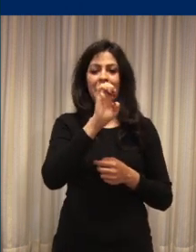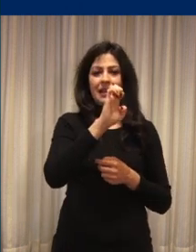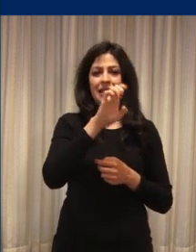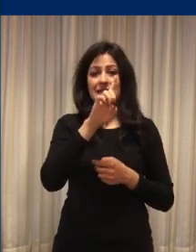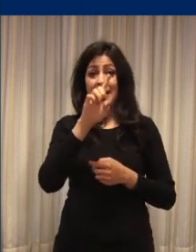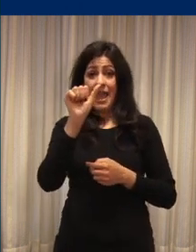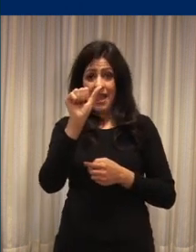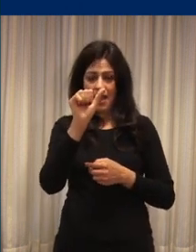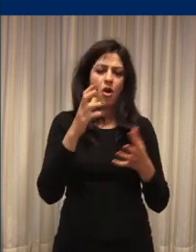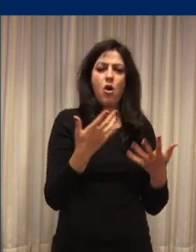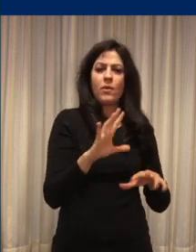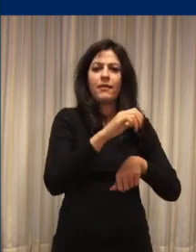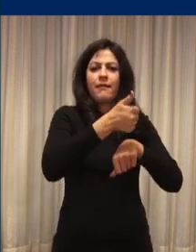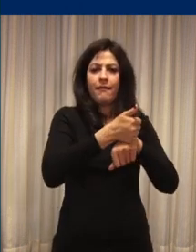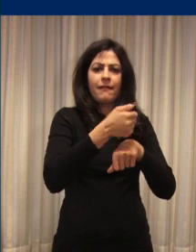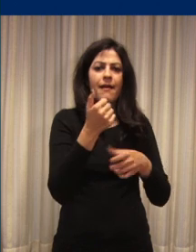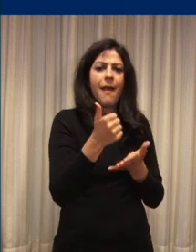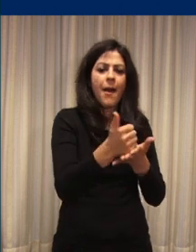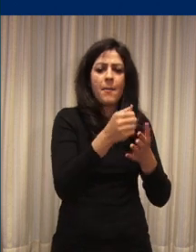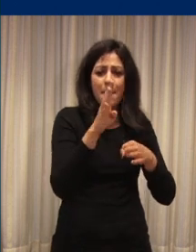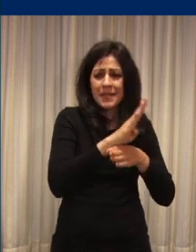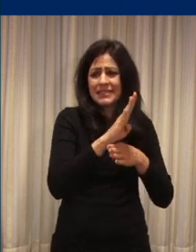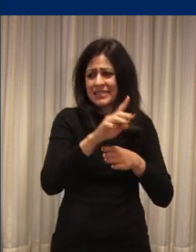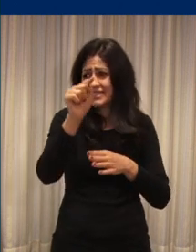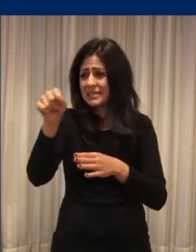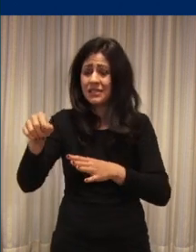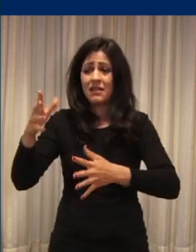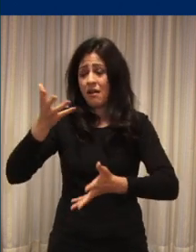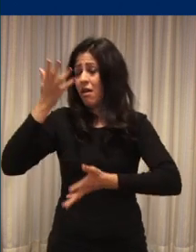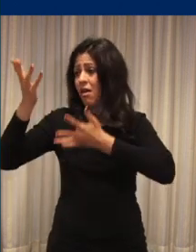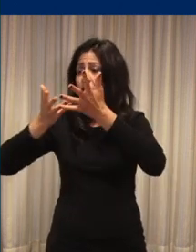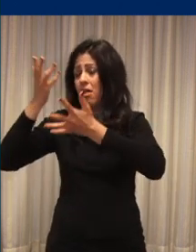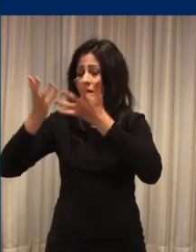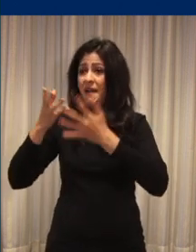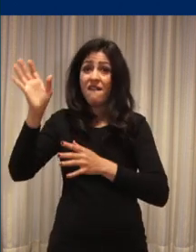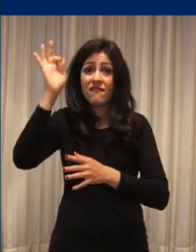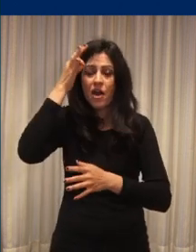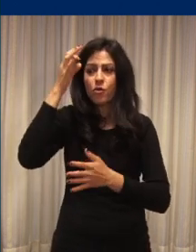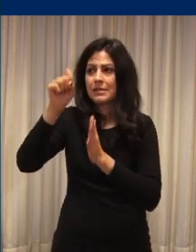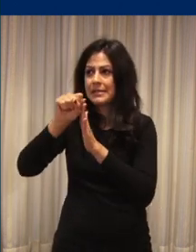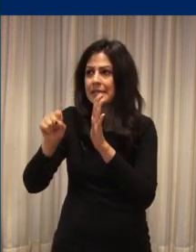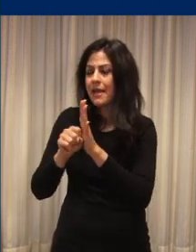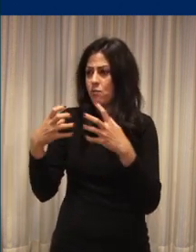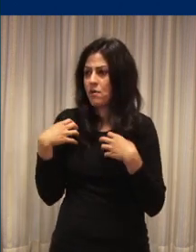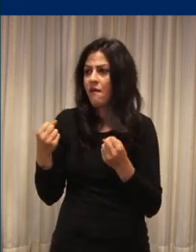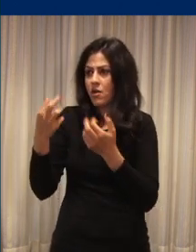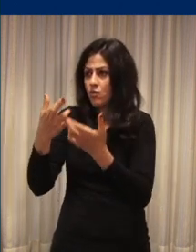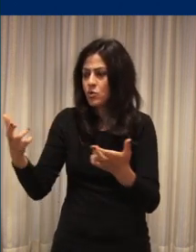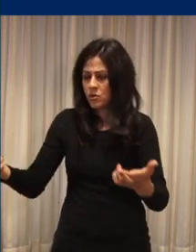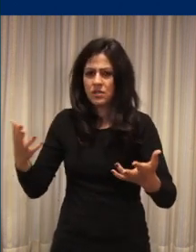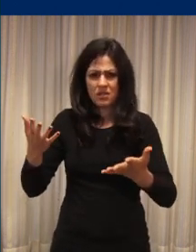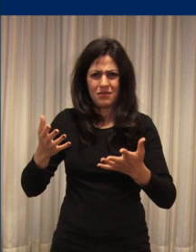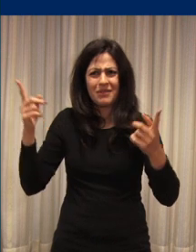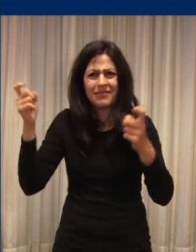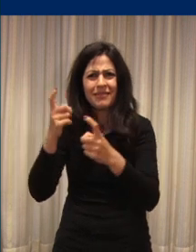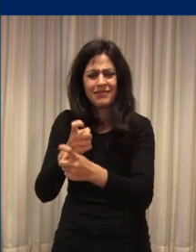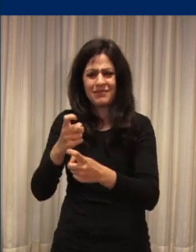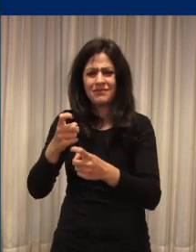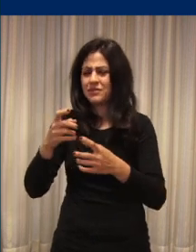help businesses navigate the maze, really, of federal and state recovery resources,